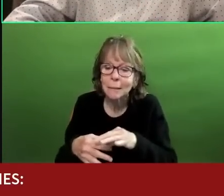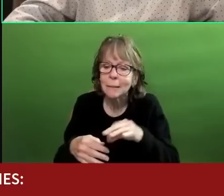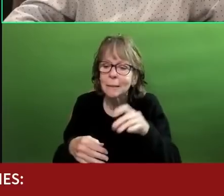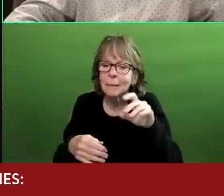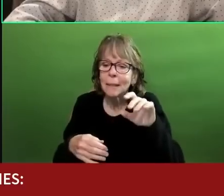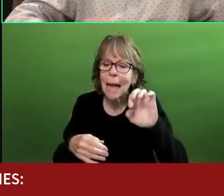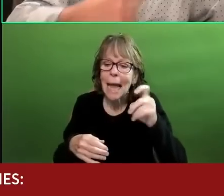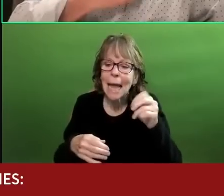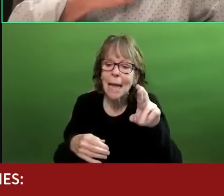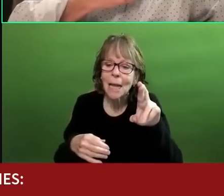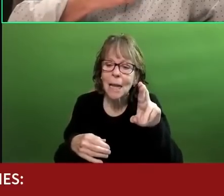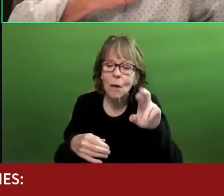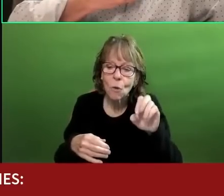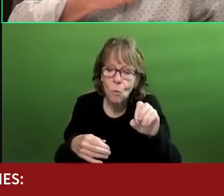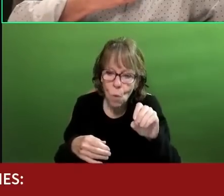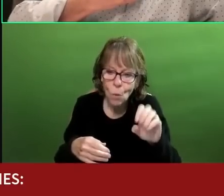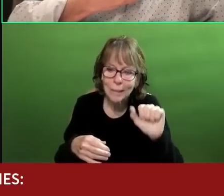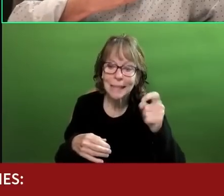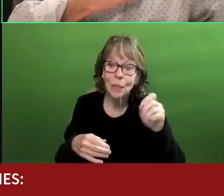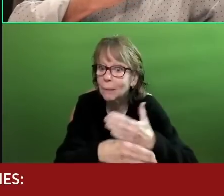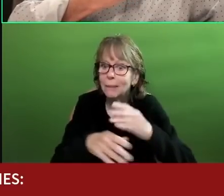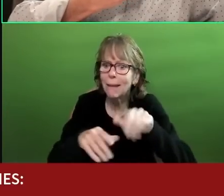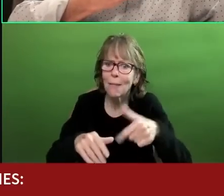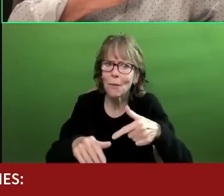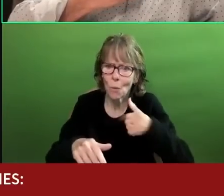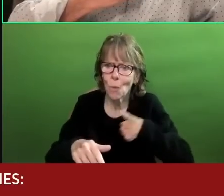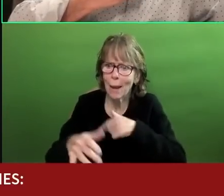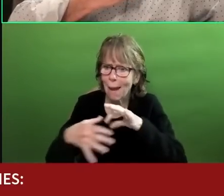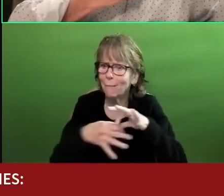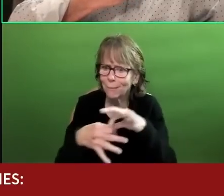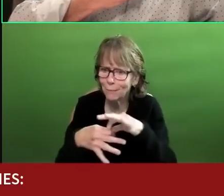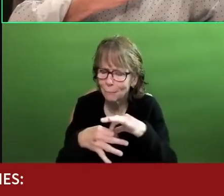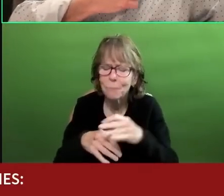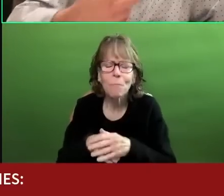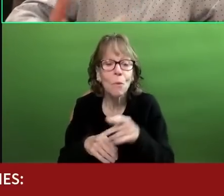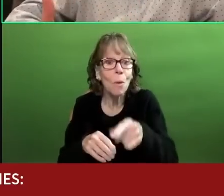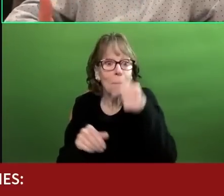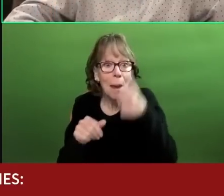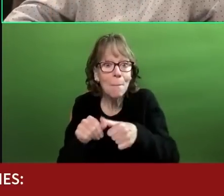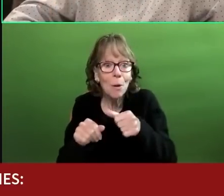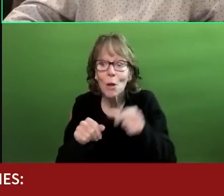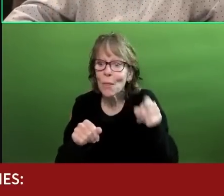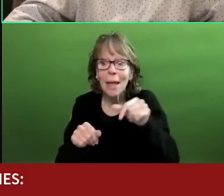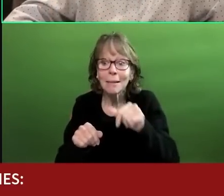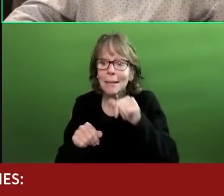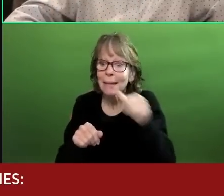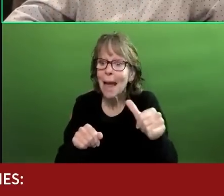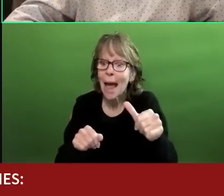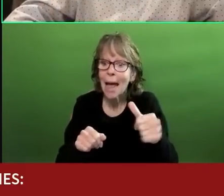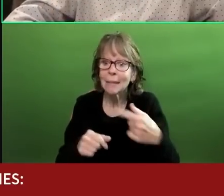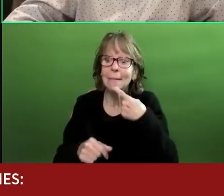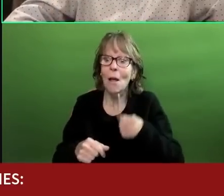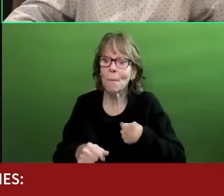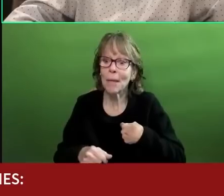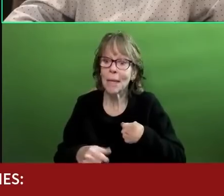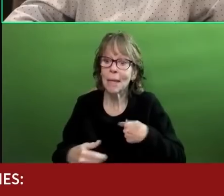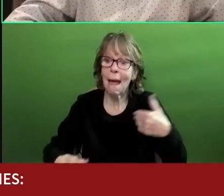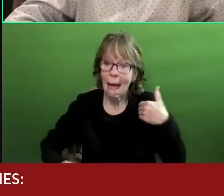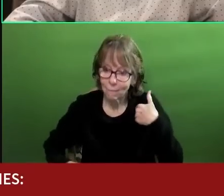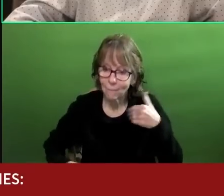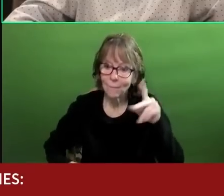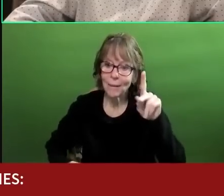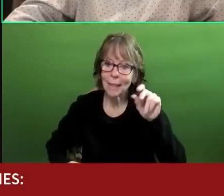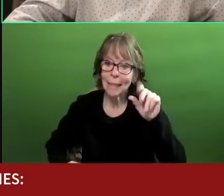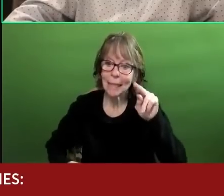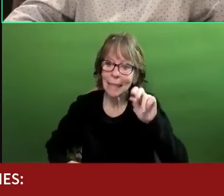So remember when I said I didn't get a kidney diagnosis until I was in stage 4 kidney disease? Largely that